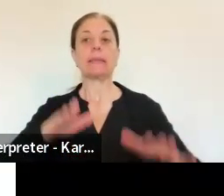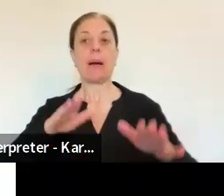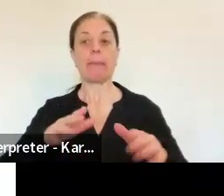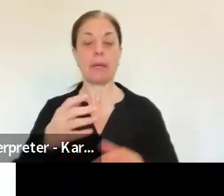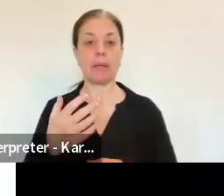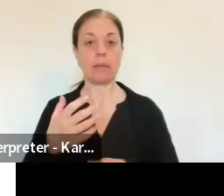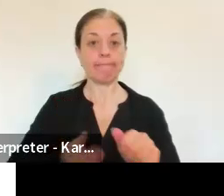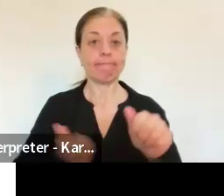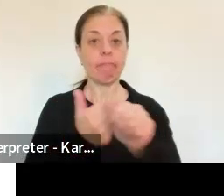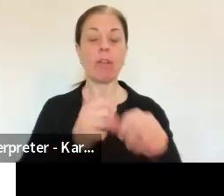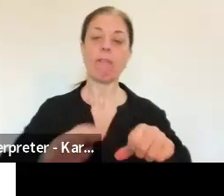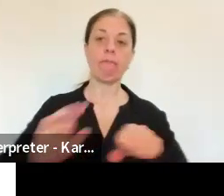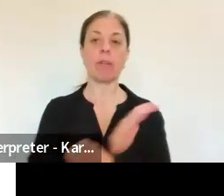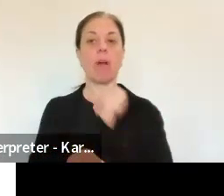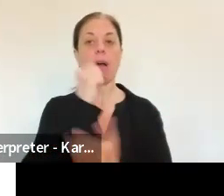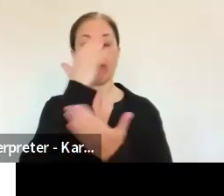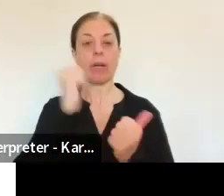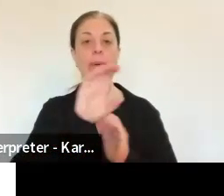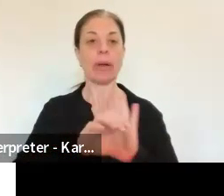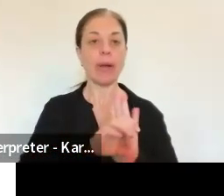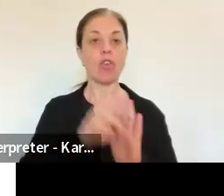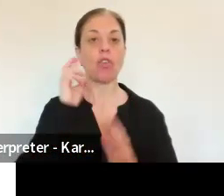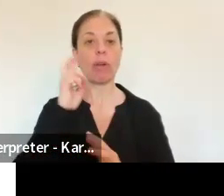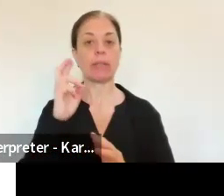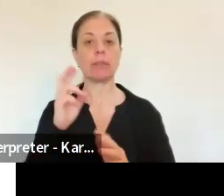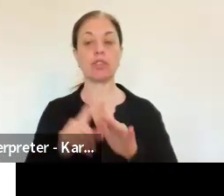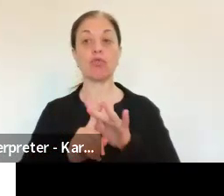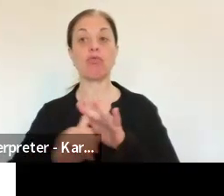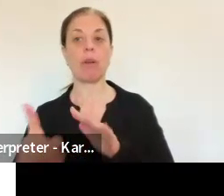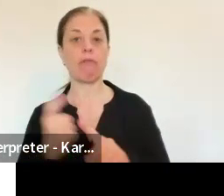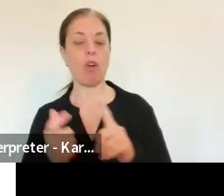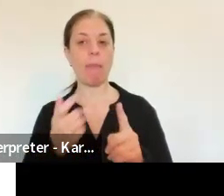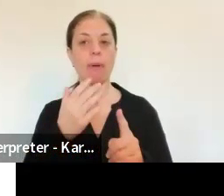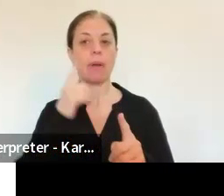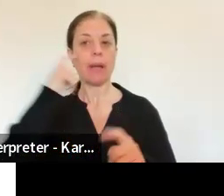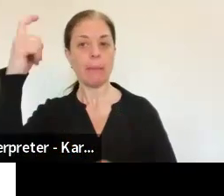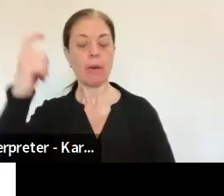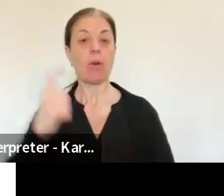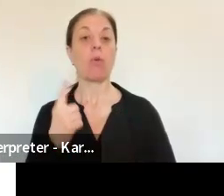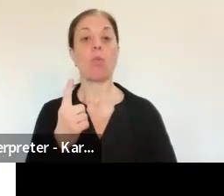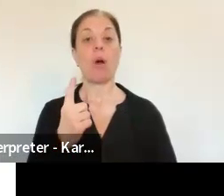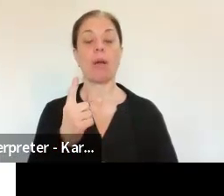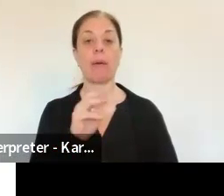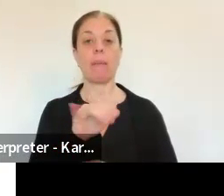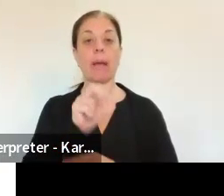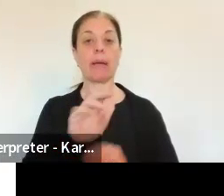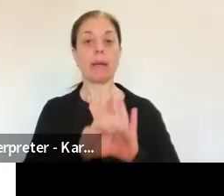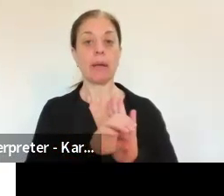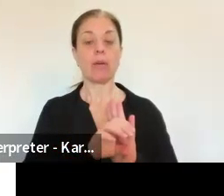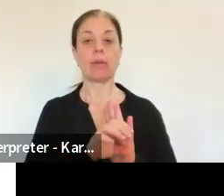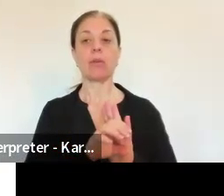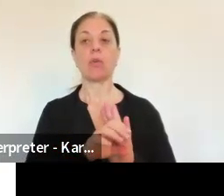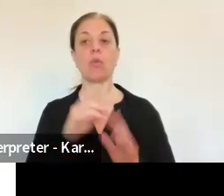book is packed with unforgettable characters and reasons to run out of your nightmares. One of the main characters is a gold medal winning Special